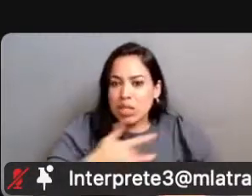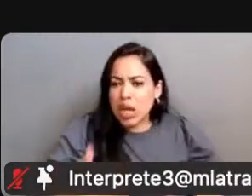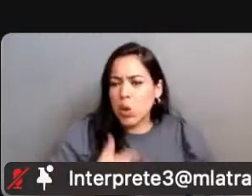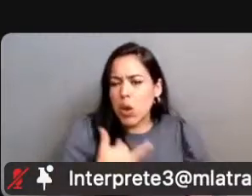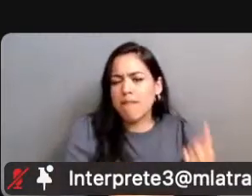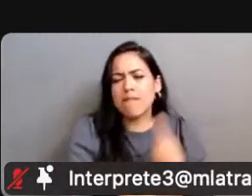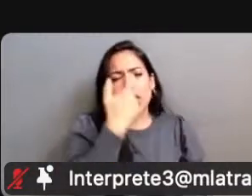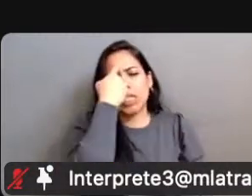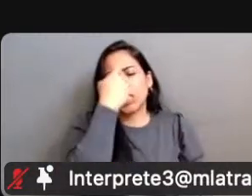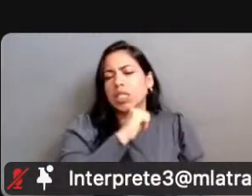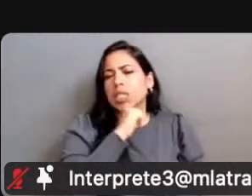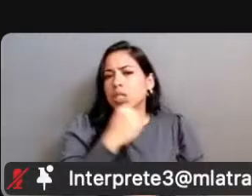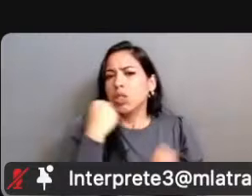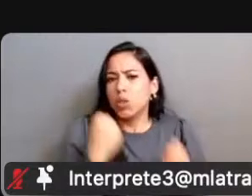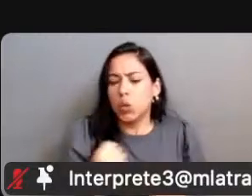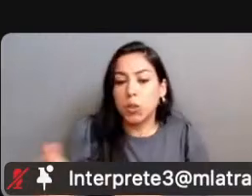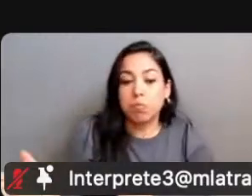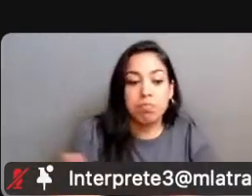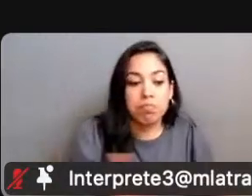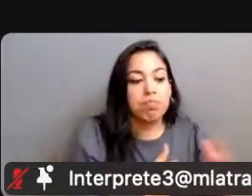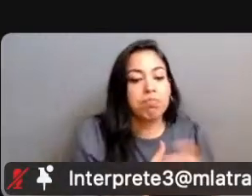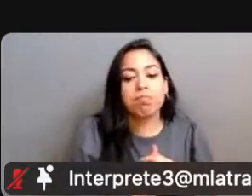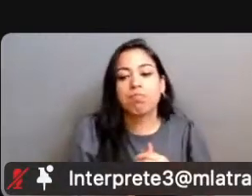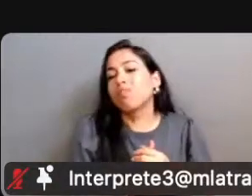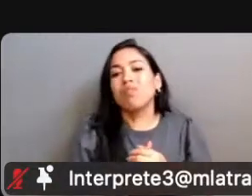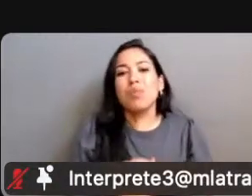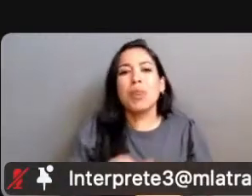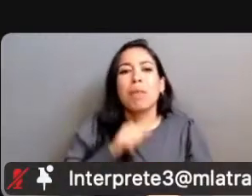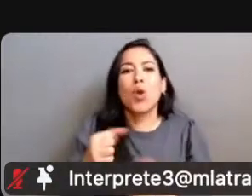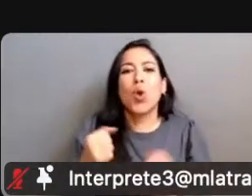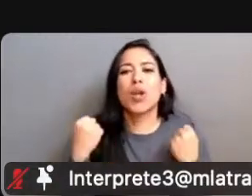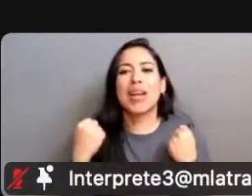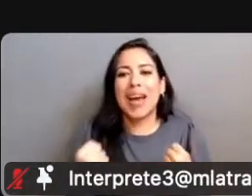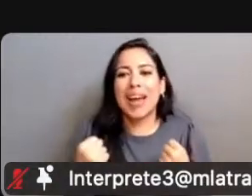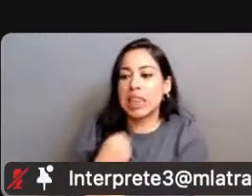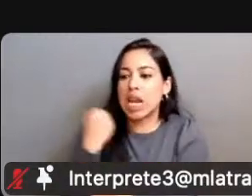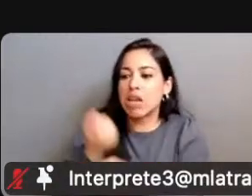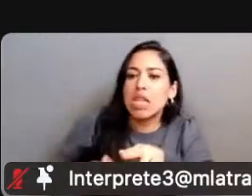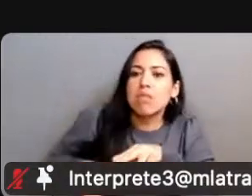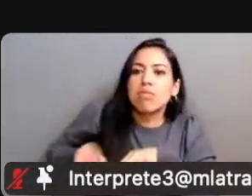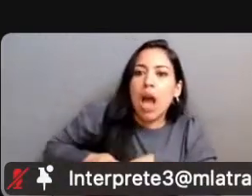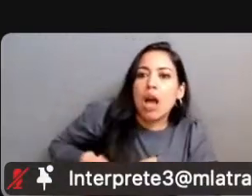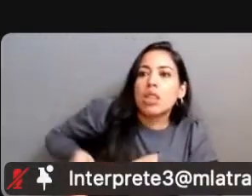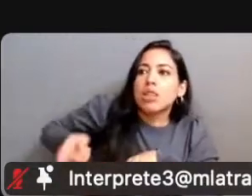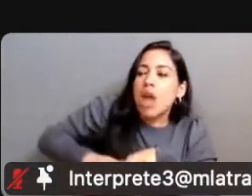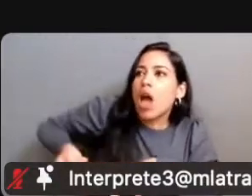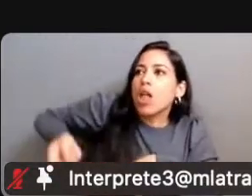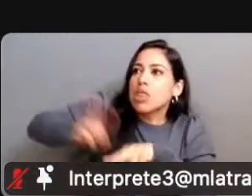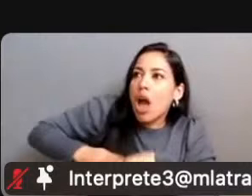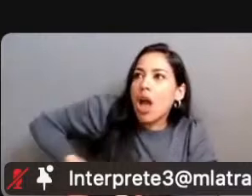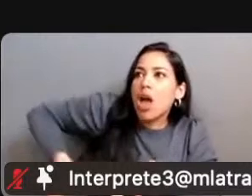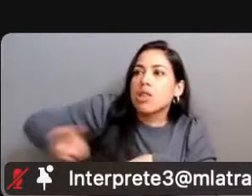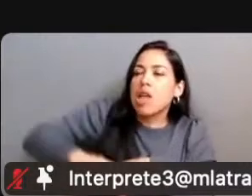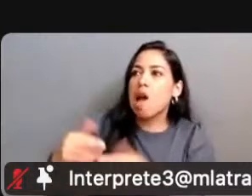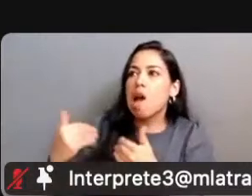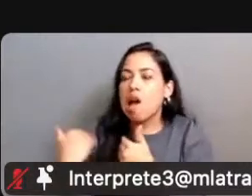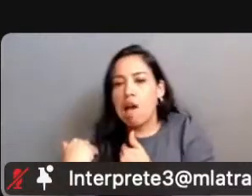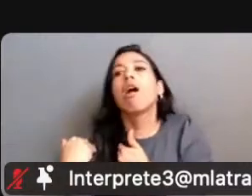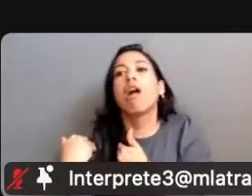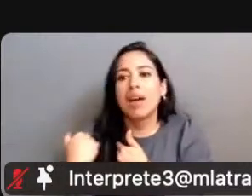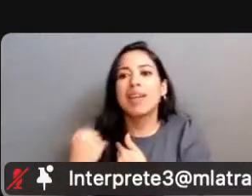of professionals on a very strong manner. On the other hand, the workload, the double and triple shift